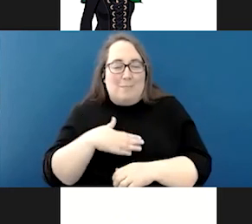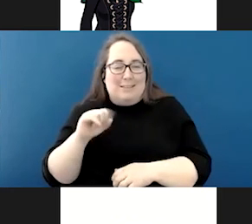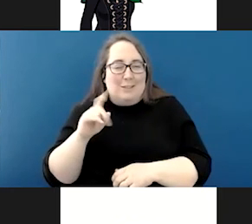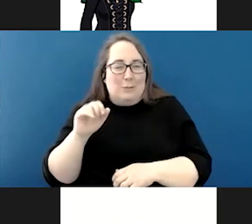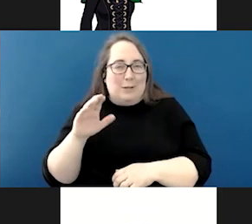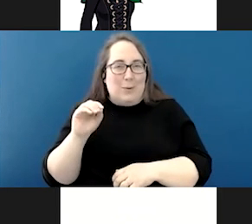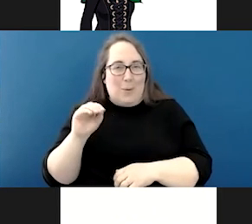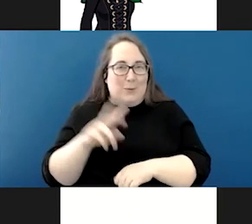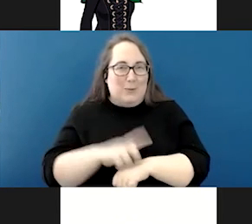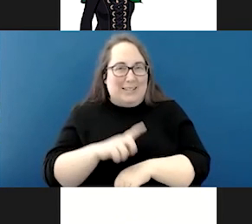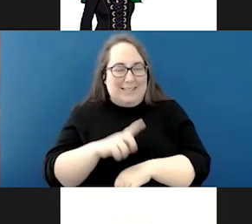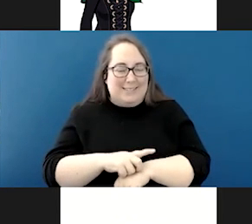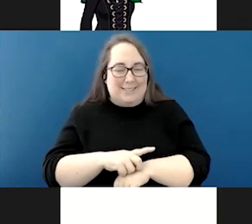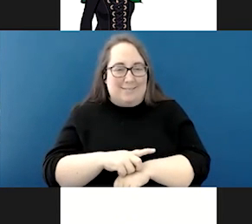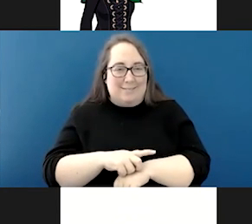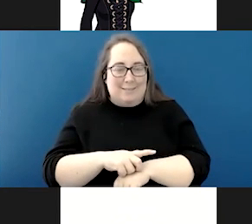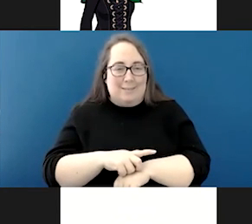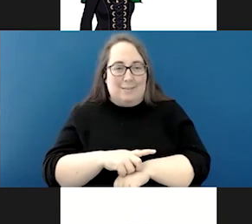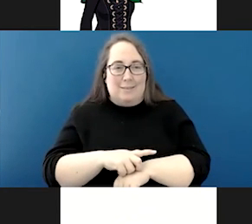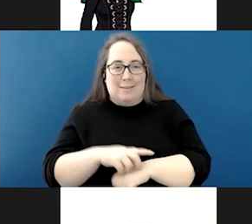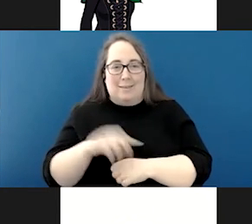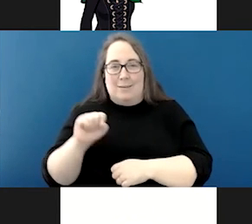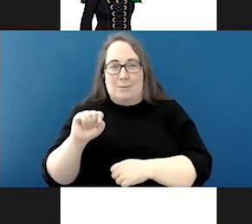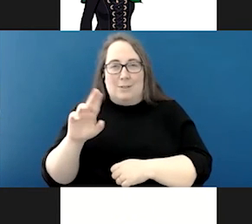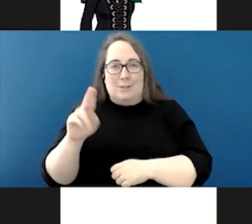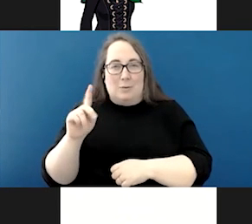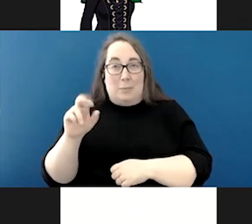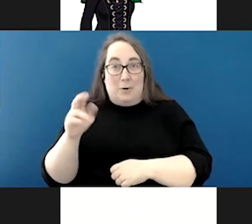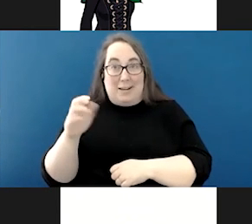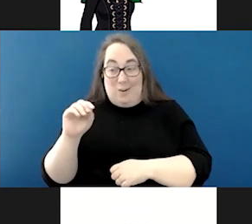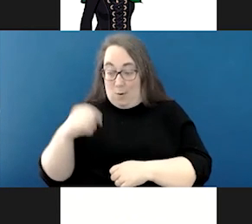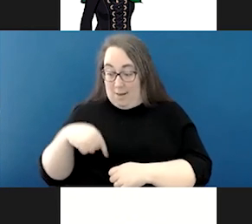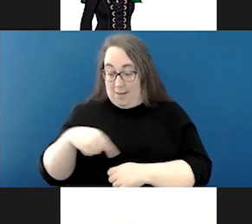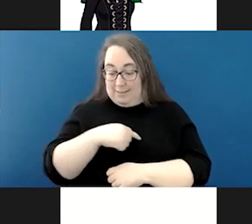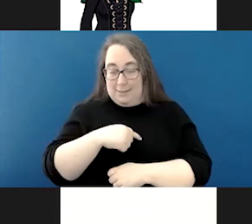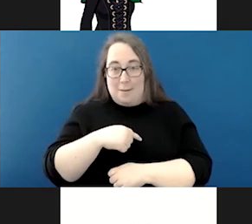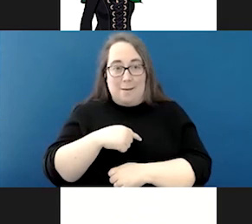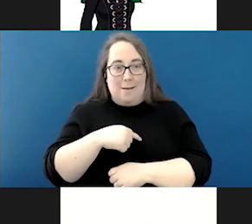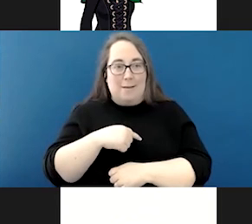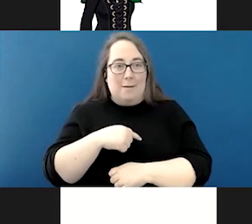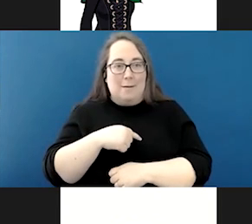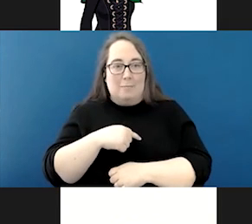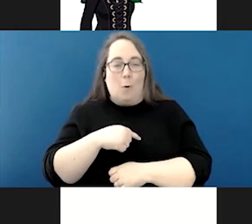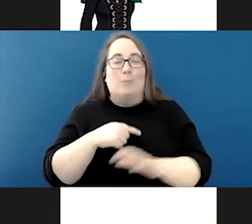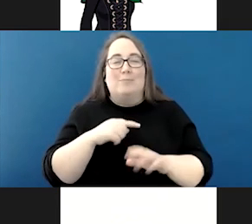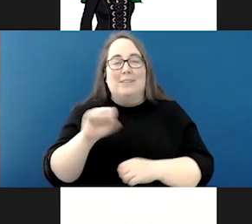duties, even when superheroes are us, may be closed. I can